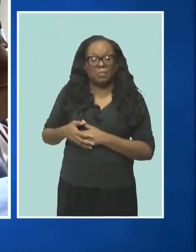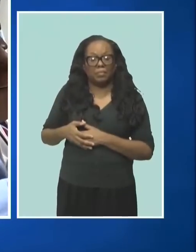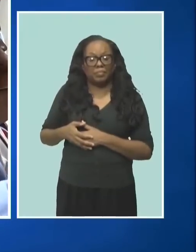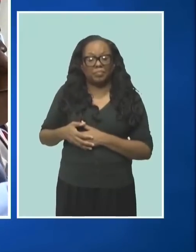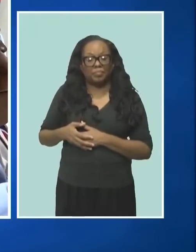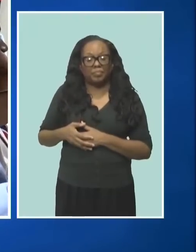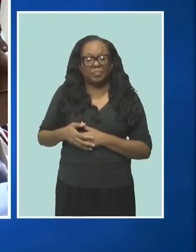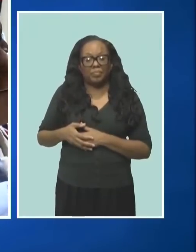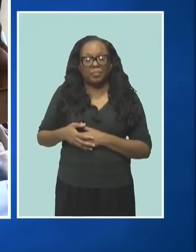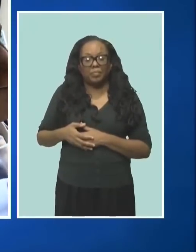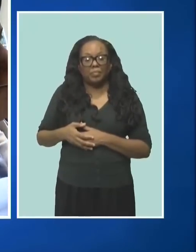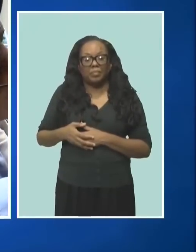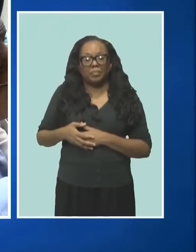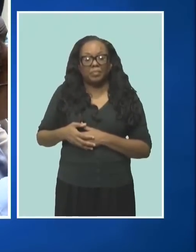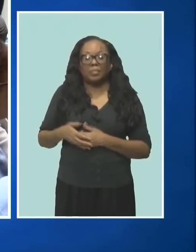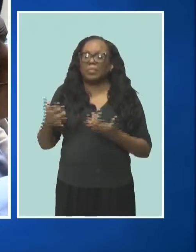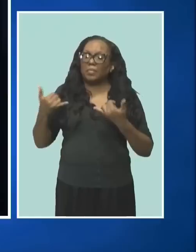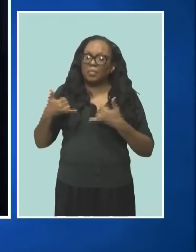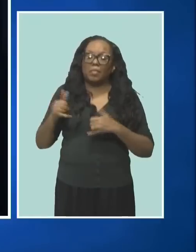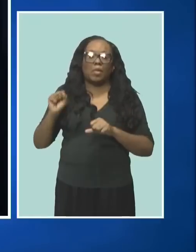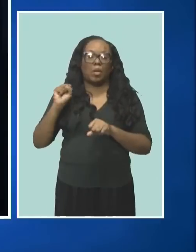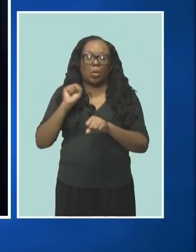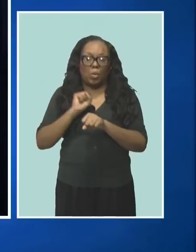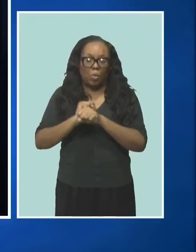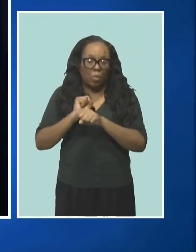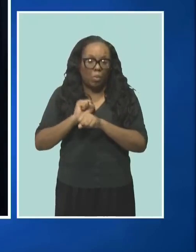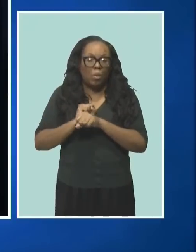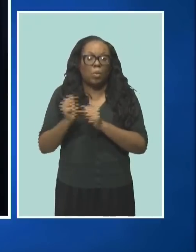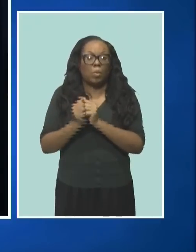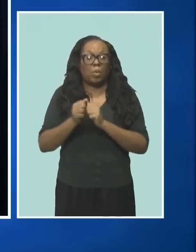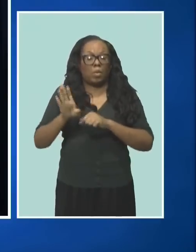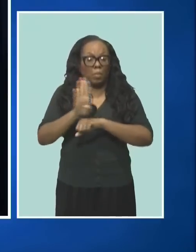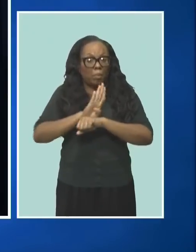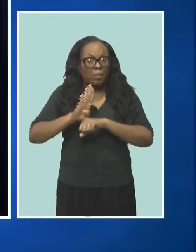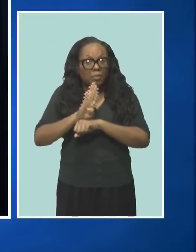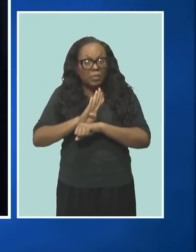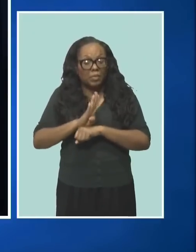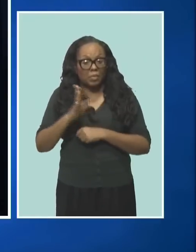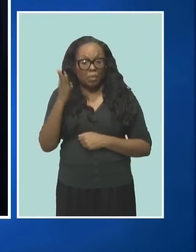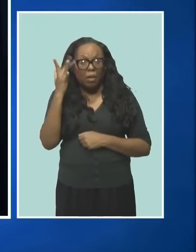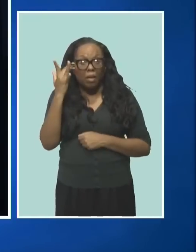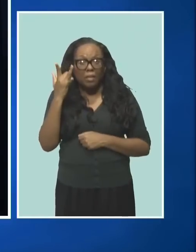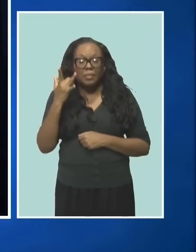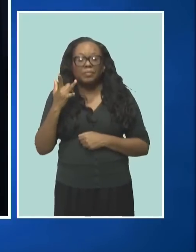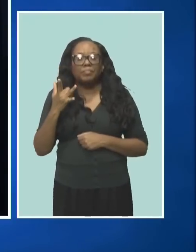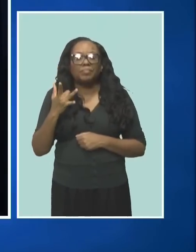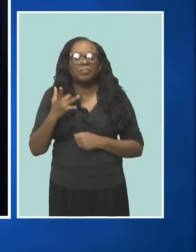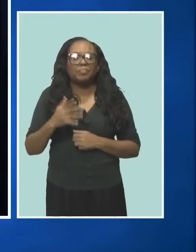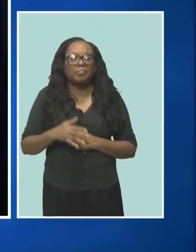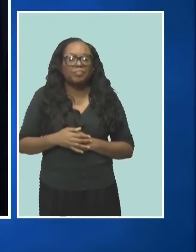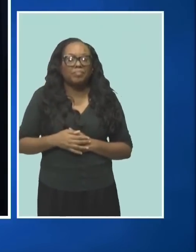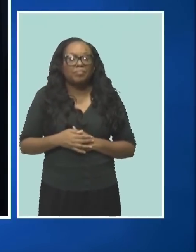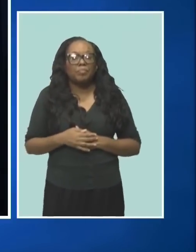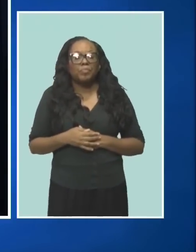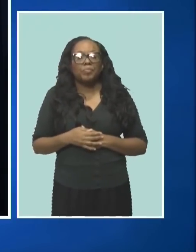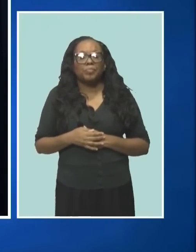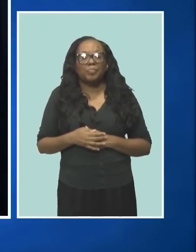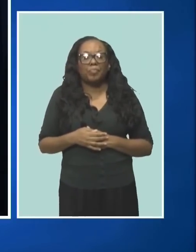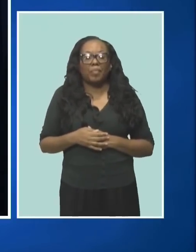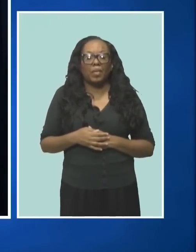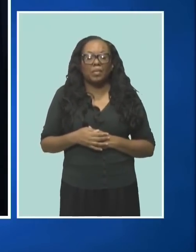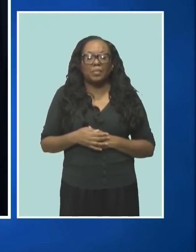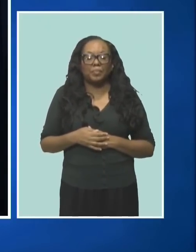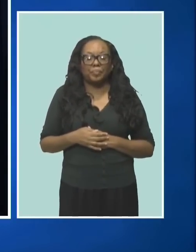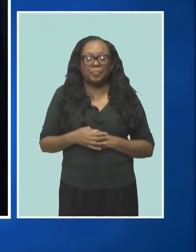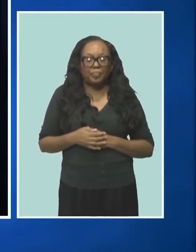I still continue to work closely with Barbados, because that guidance for an organization like the Cayman Islands,